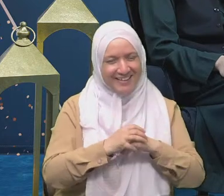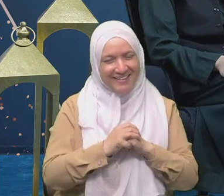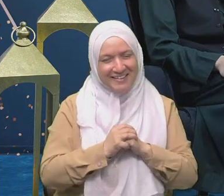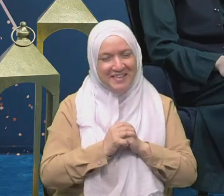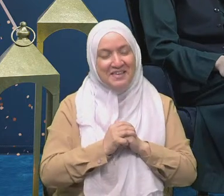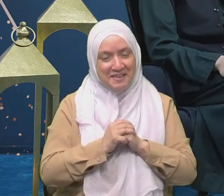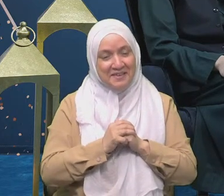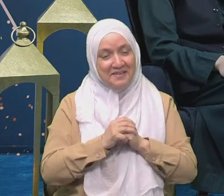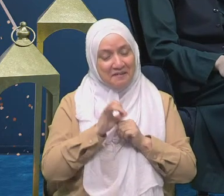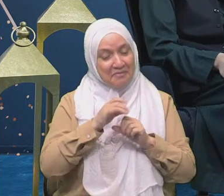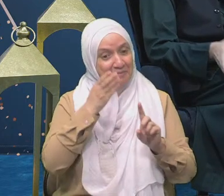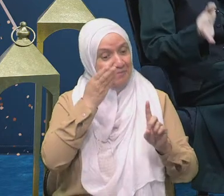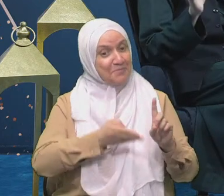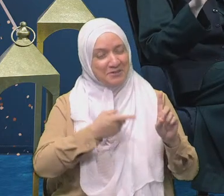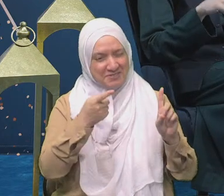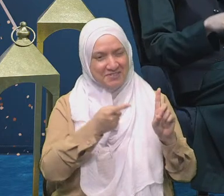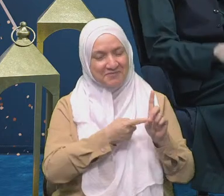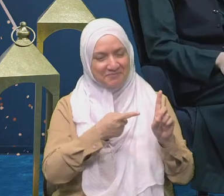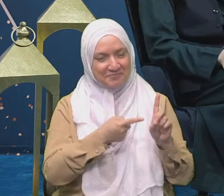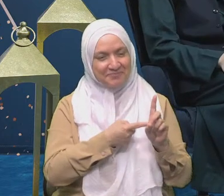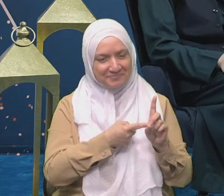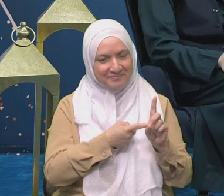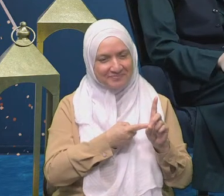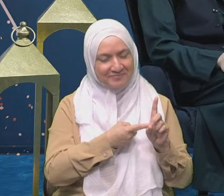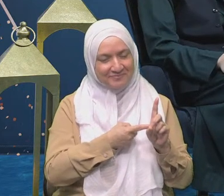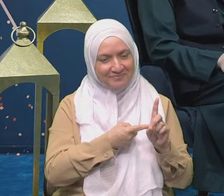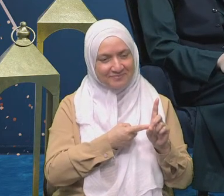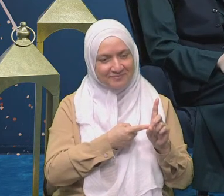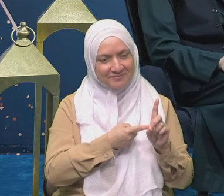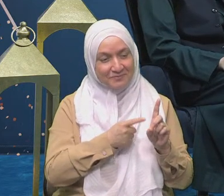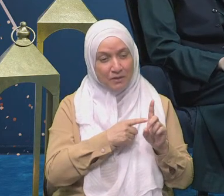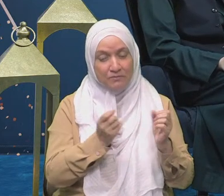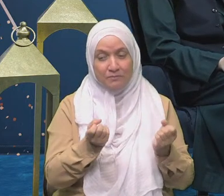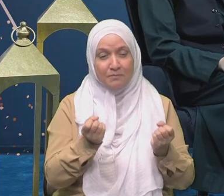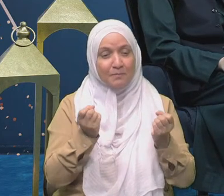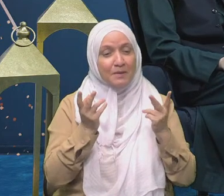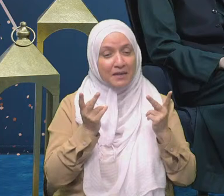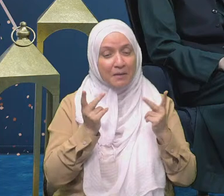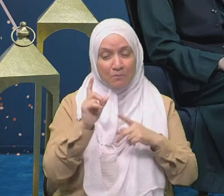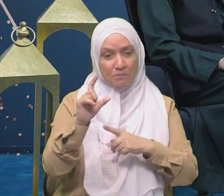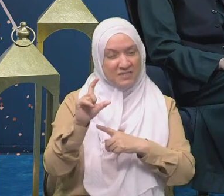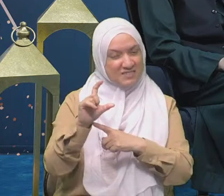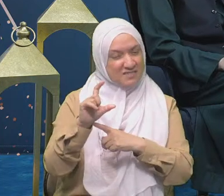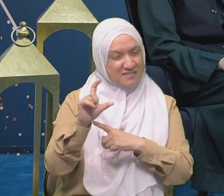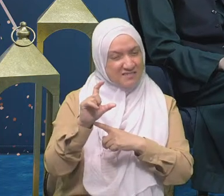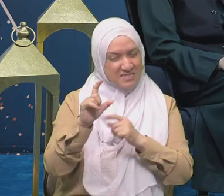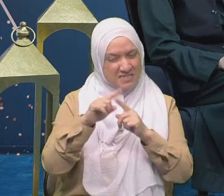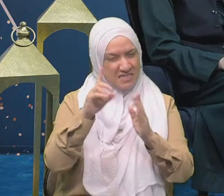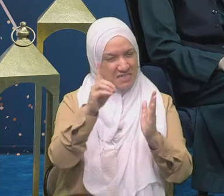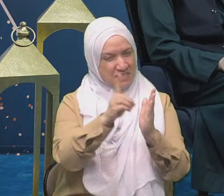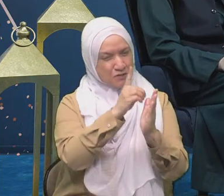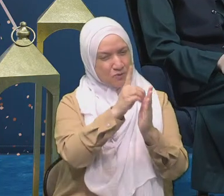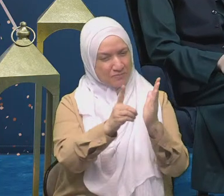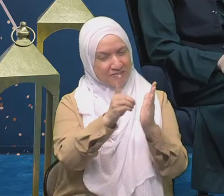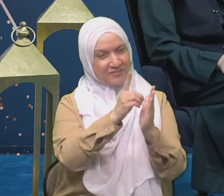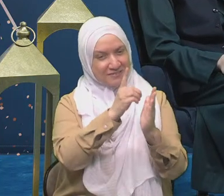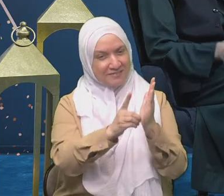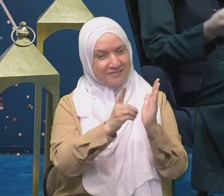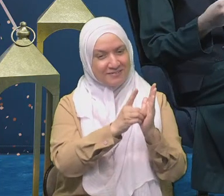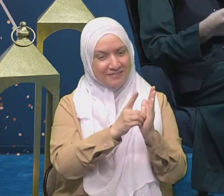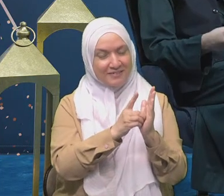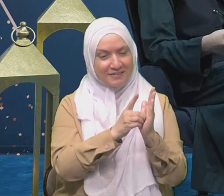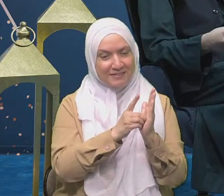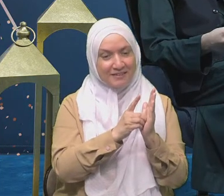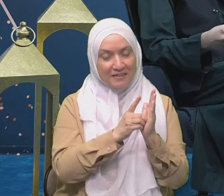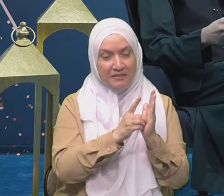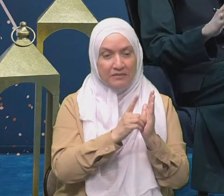when Islamophobes came after him a long time ago, you know, and Islamophobes jump one from our community, by the way, we all have to have their back. And unfortunately,